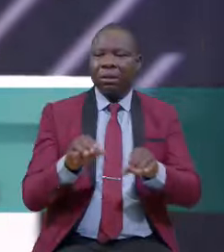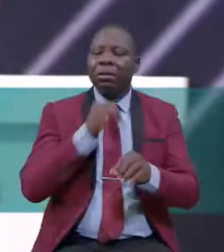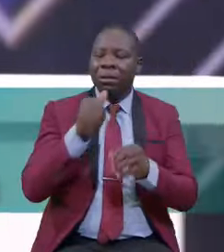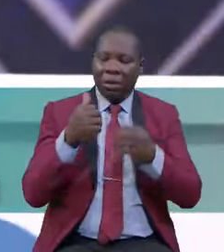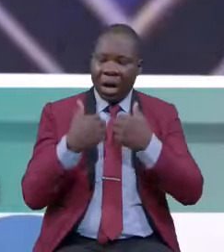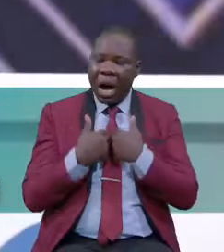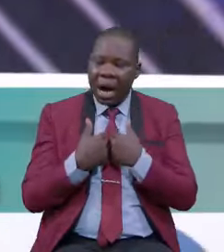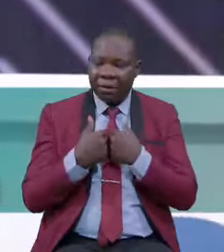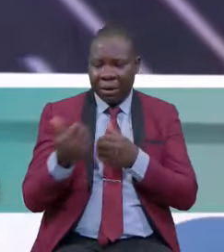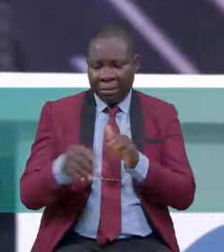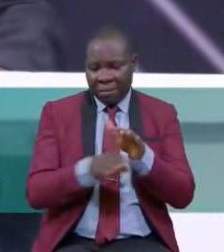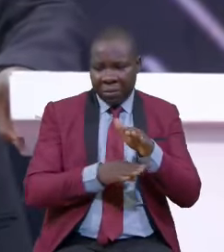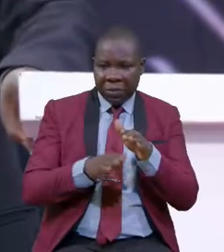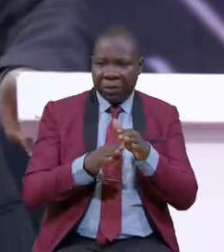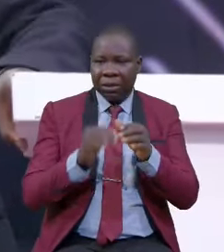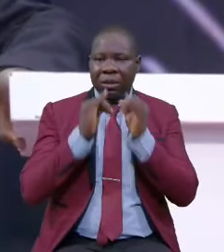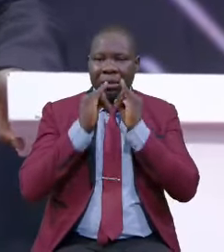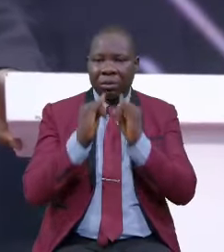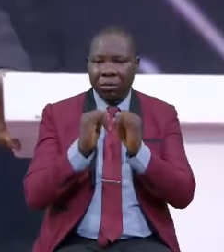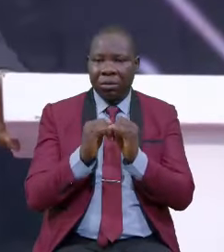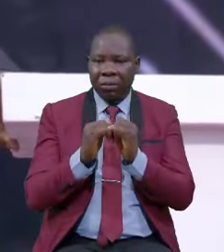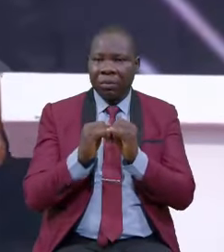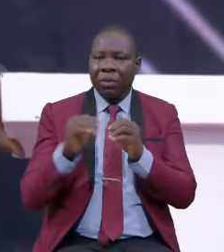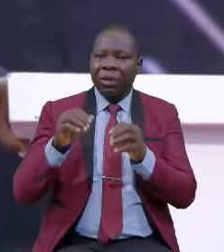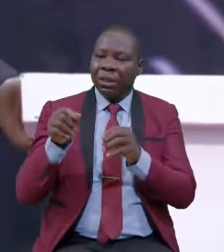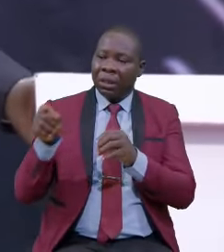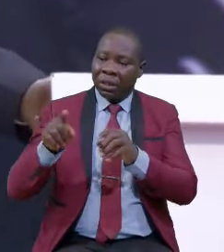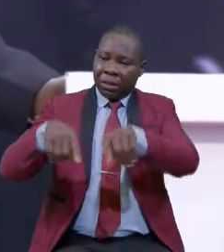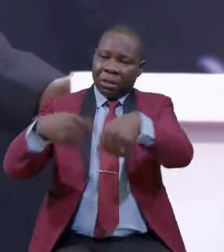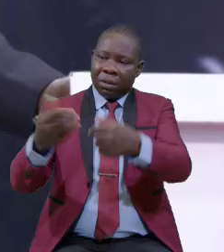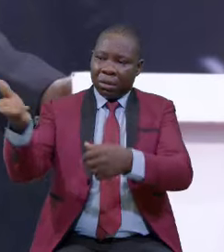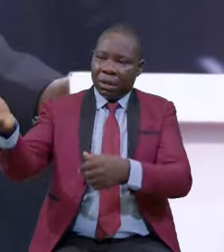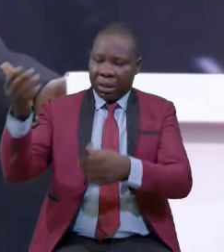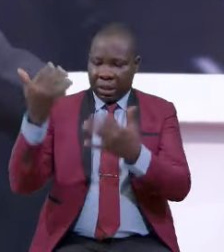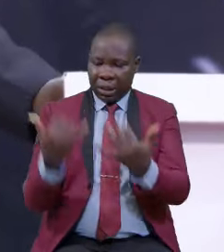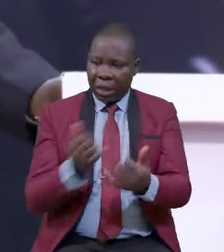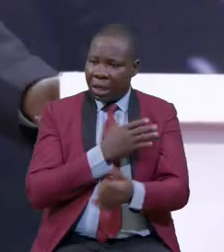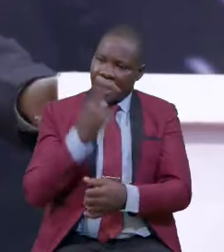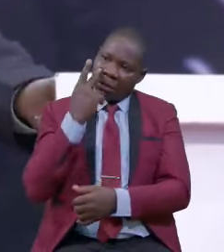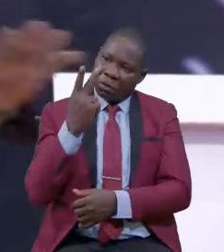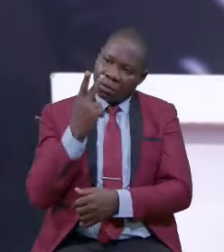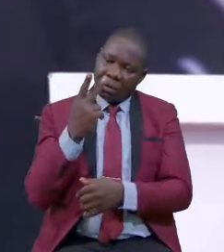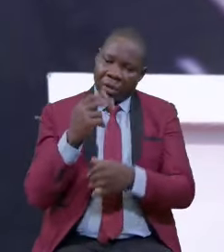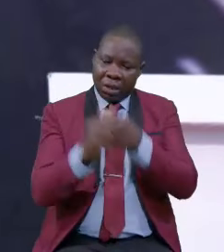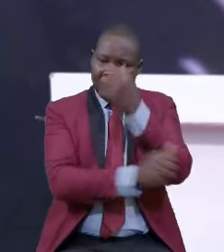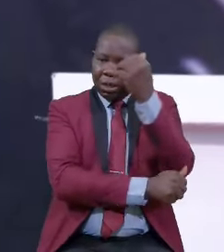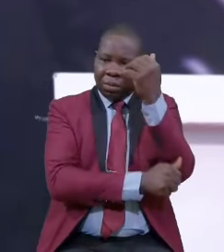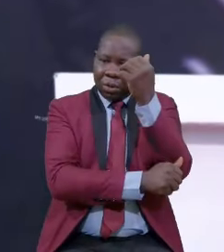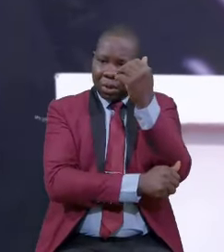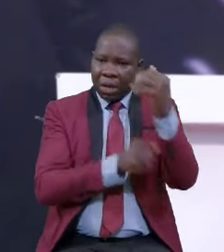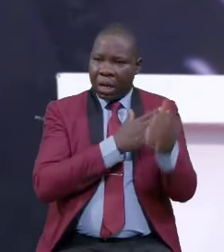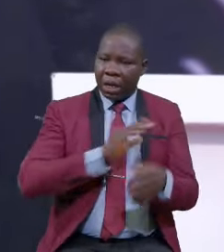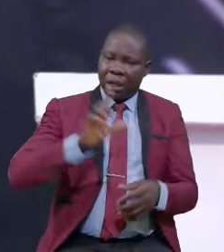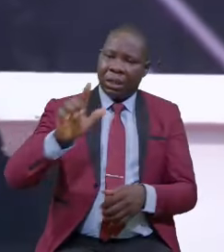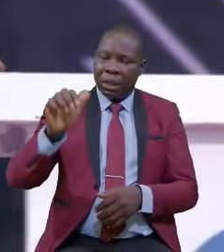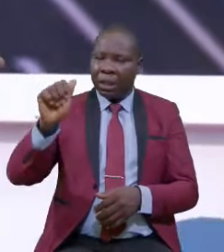saw Abraham on the other side. And he saw Lazarus on that side too. And he said, Father Abraham.